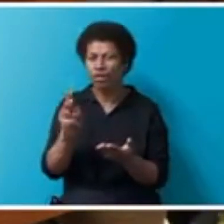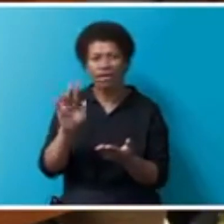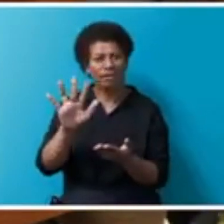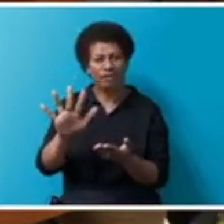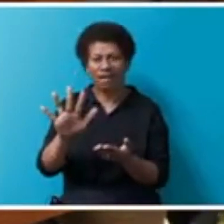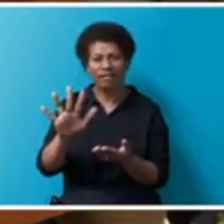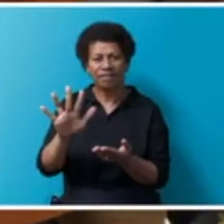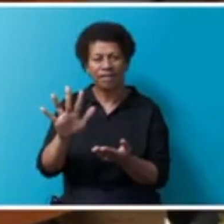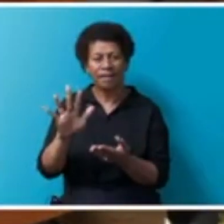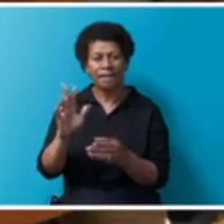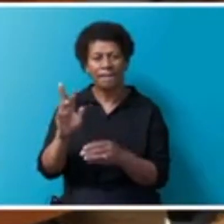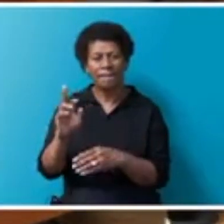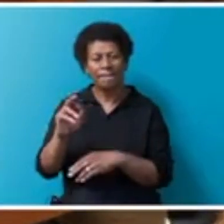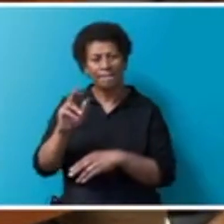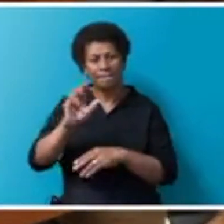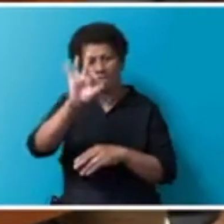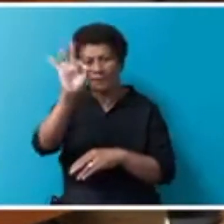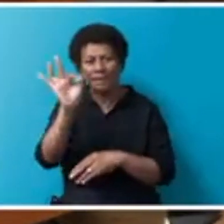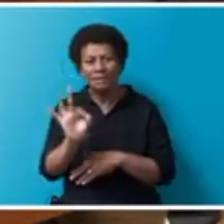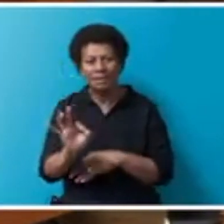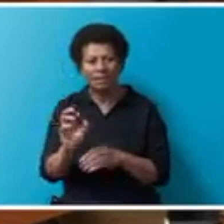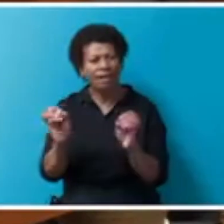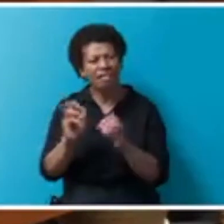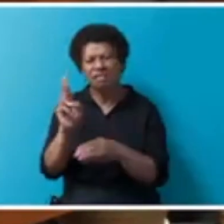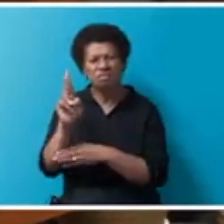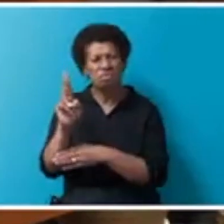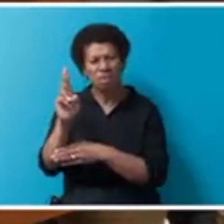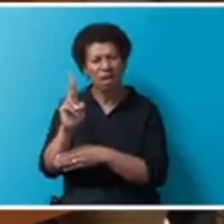drabs, as was done in the past.